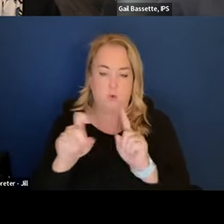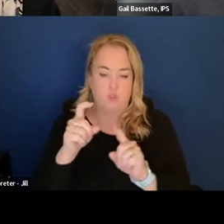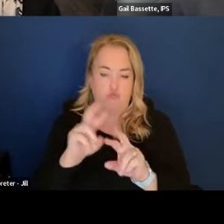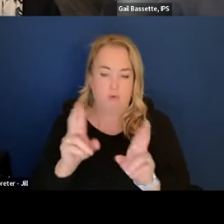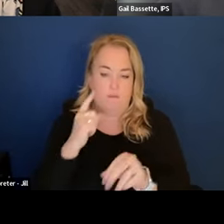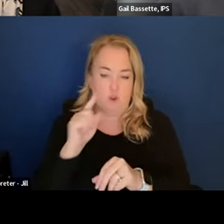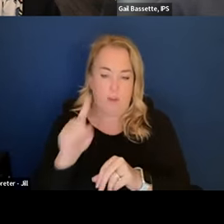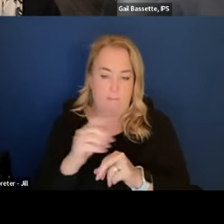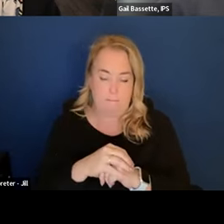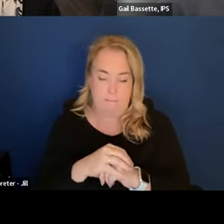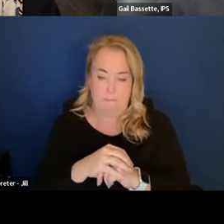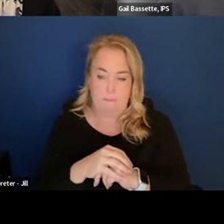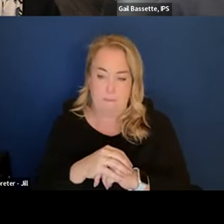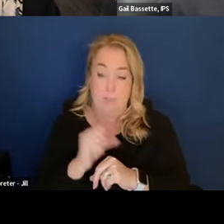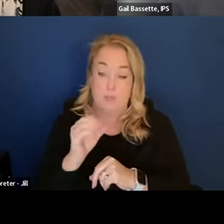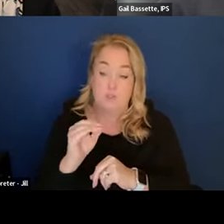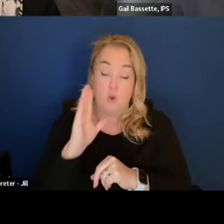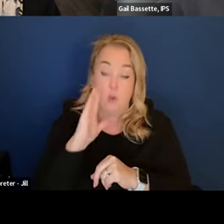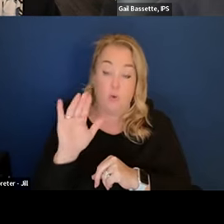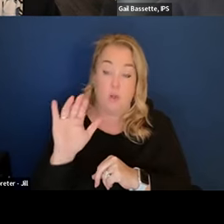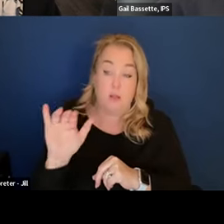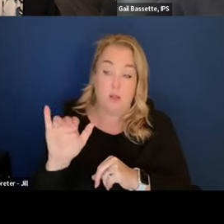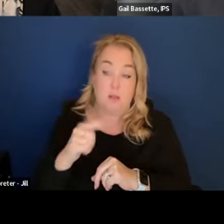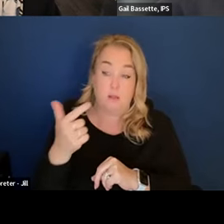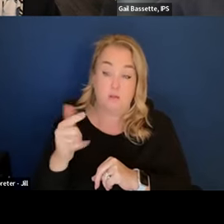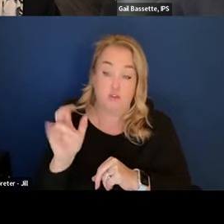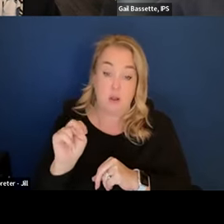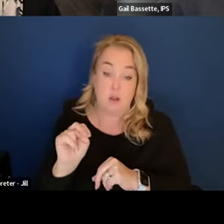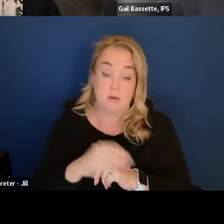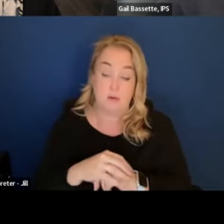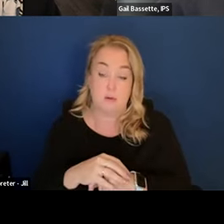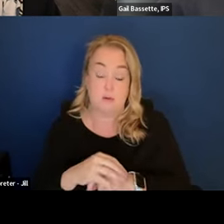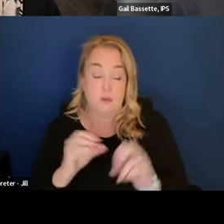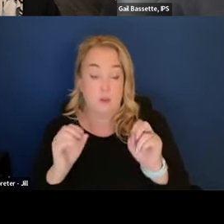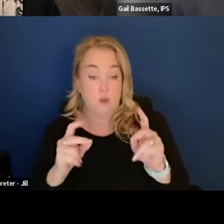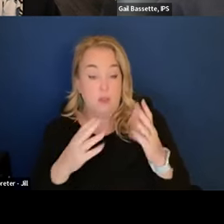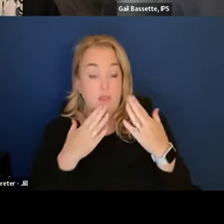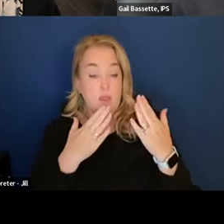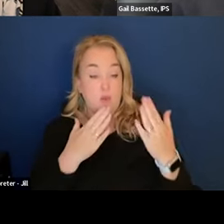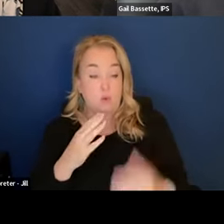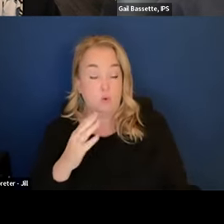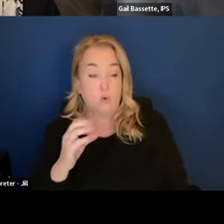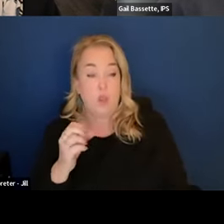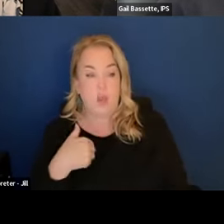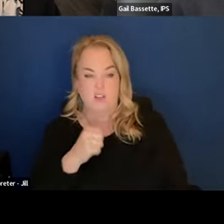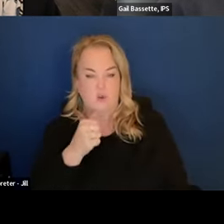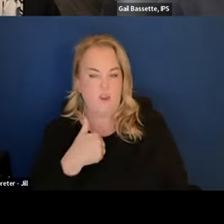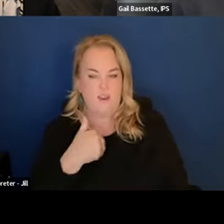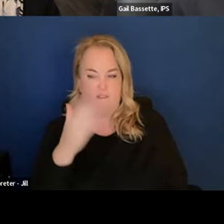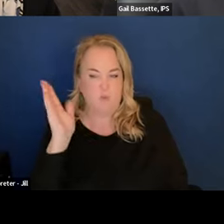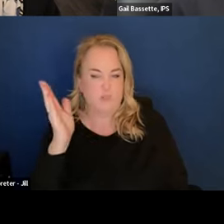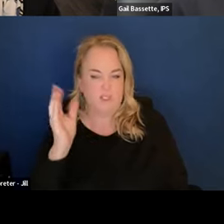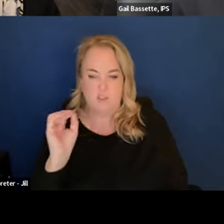him relative to that. So with John, I'll turn it over to you. Okay, well, thank you, Kristen. And I don't have any